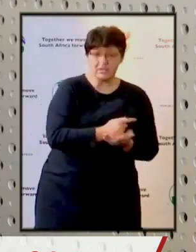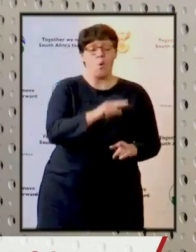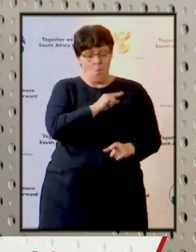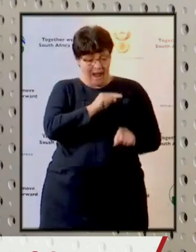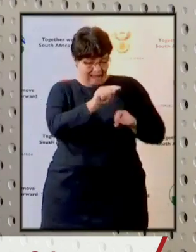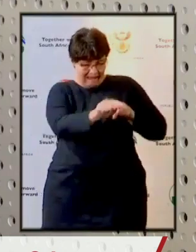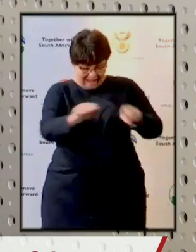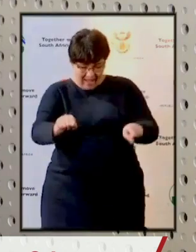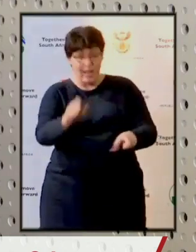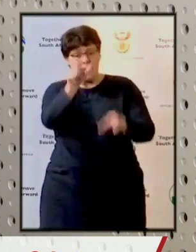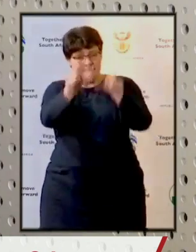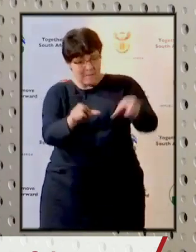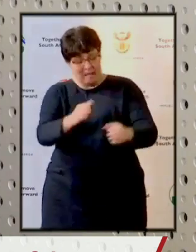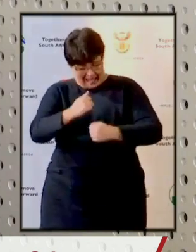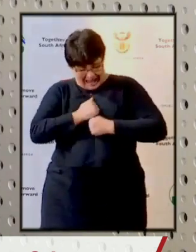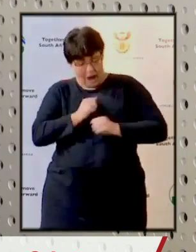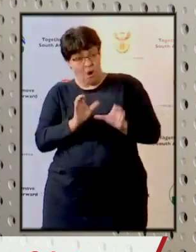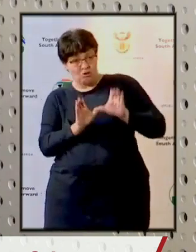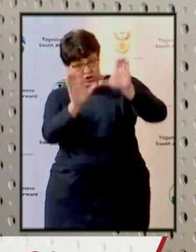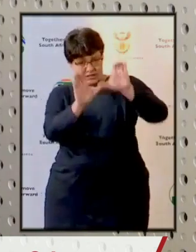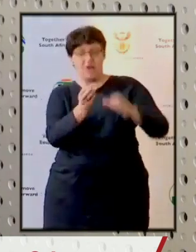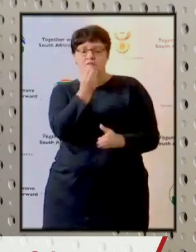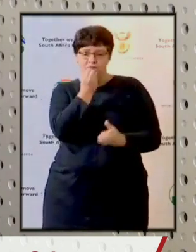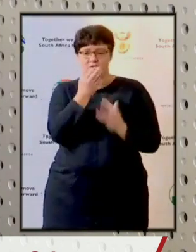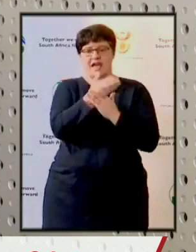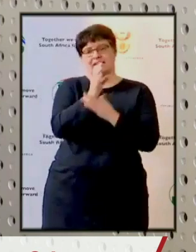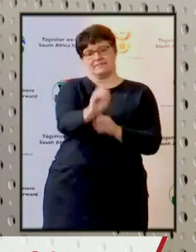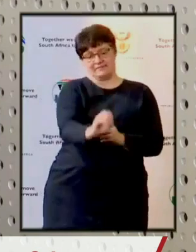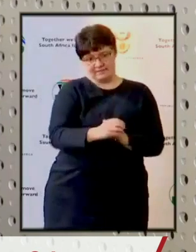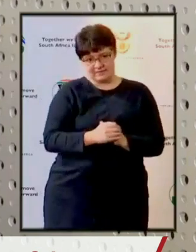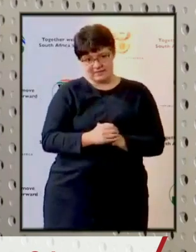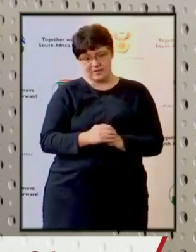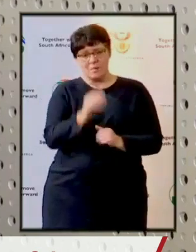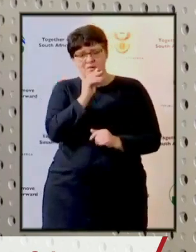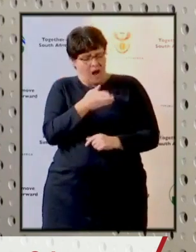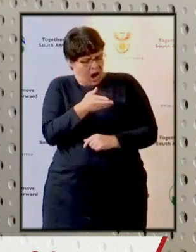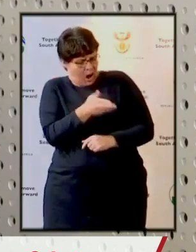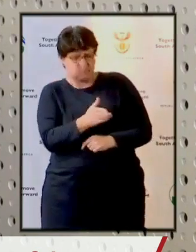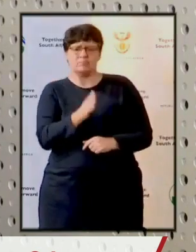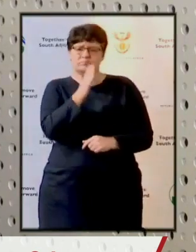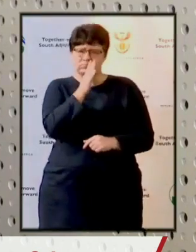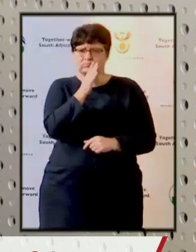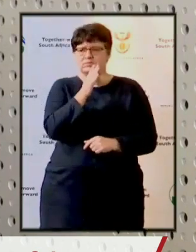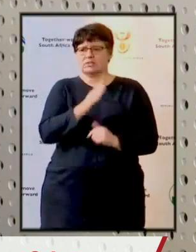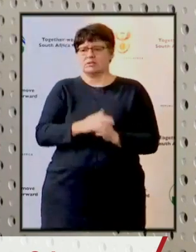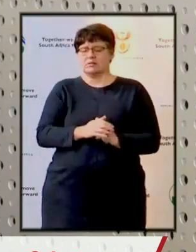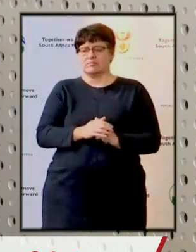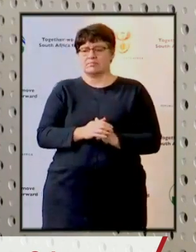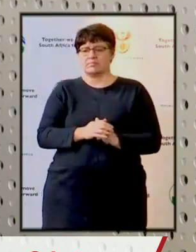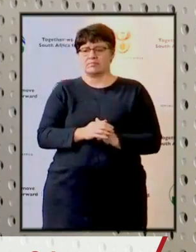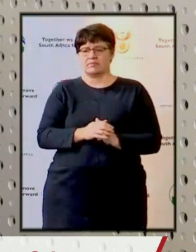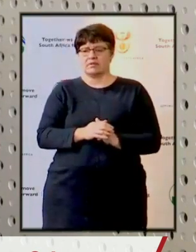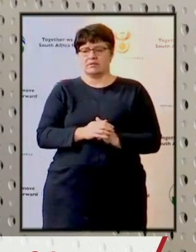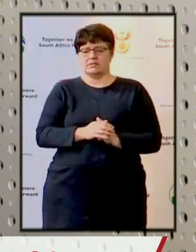have access to food and ensure food security. Ngingasho ke kafushane kubalimi